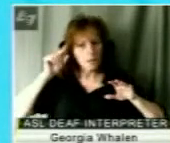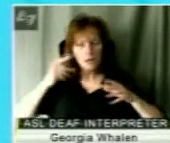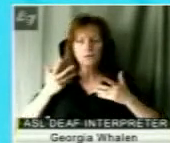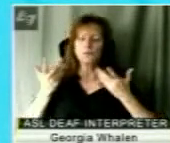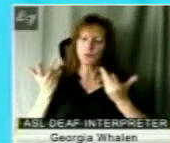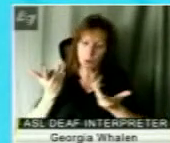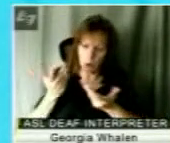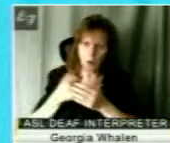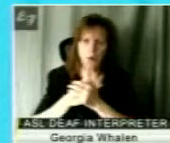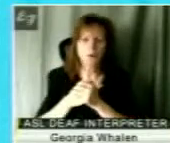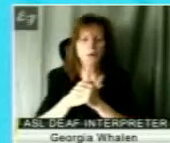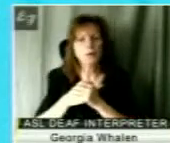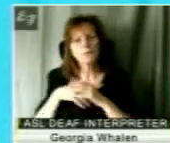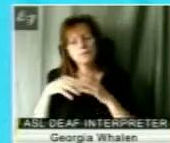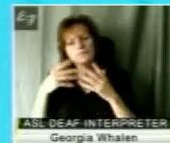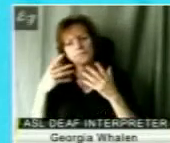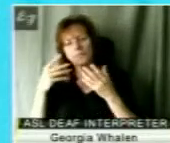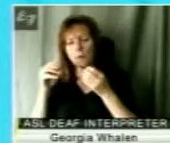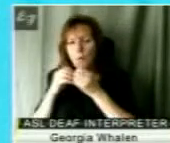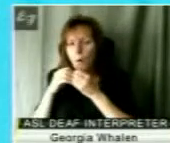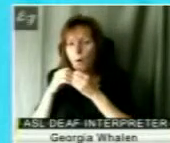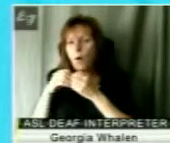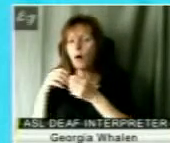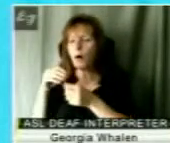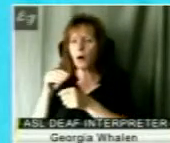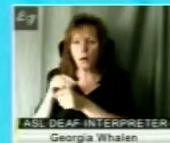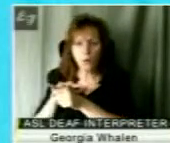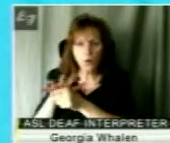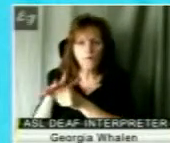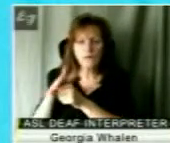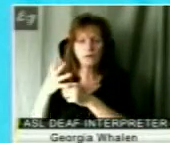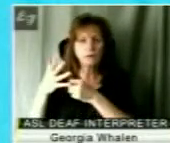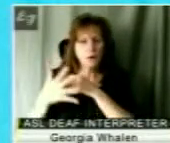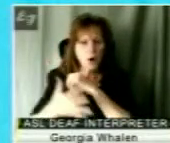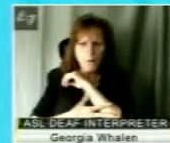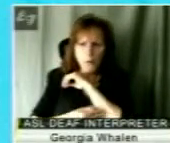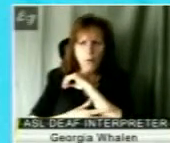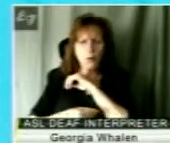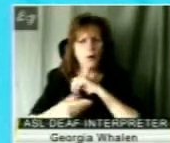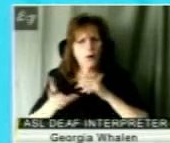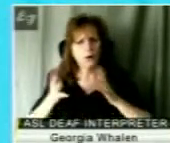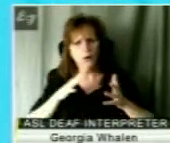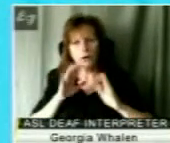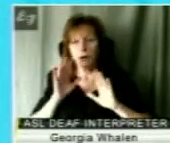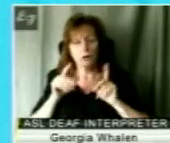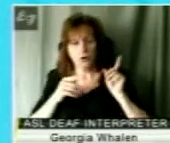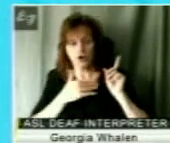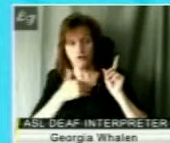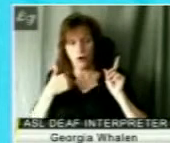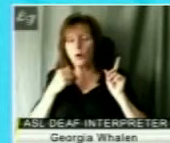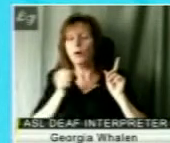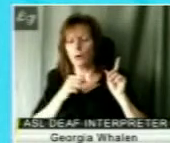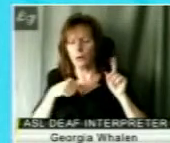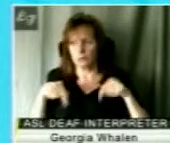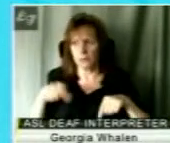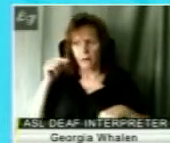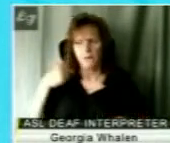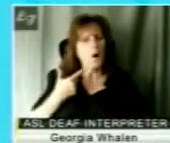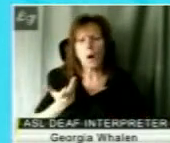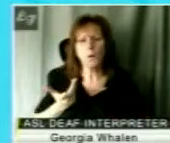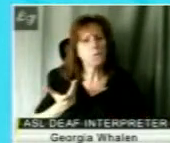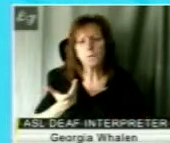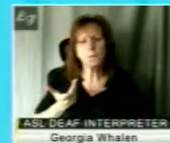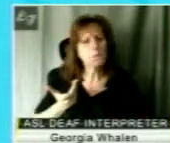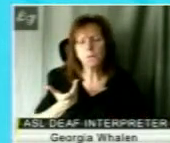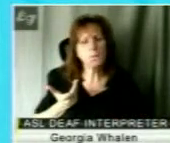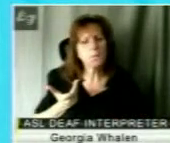seeing the number of positives in areas of the city that have lower income, unlike what Toronto saw when they did their maps. Our